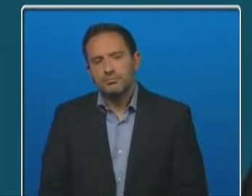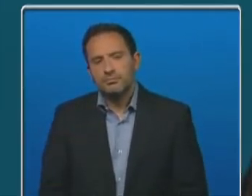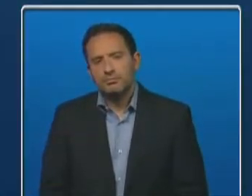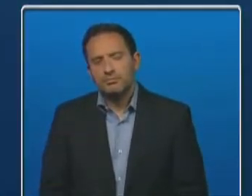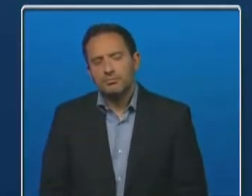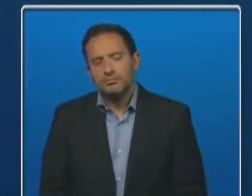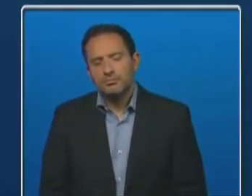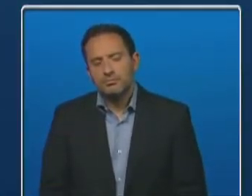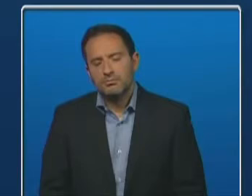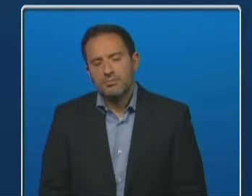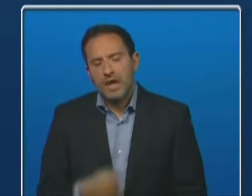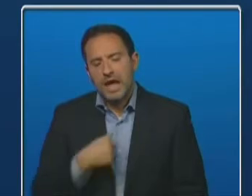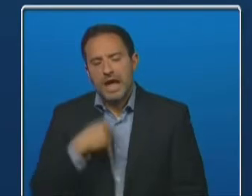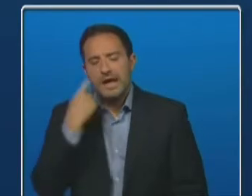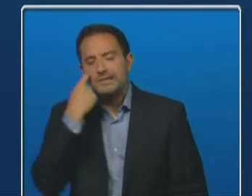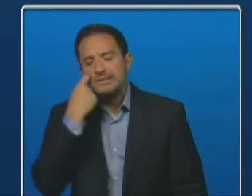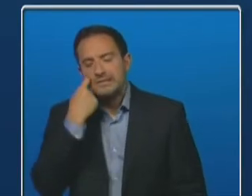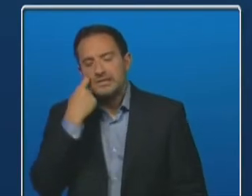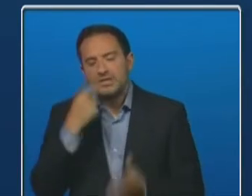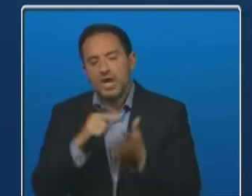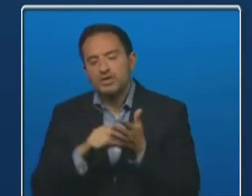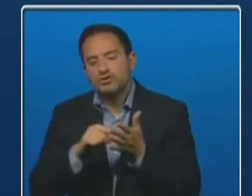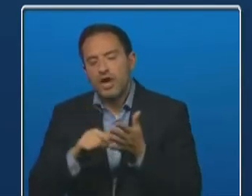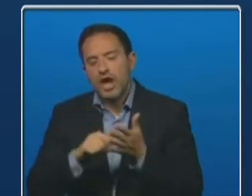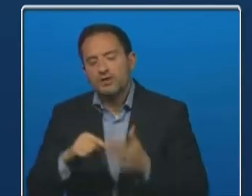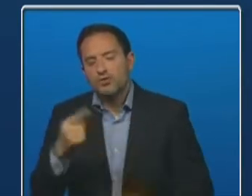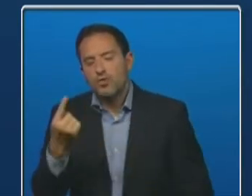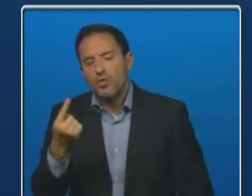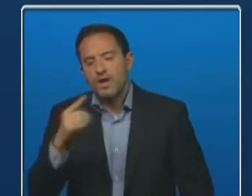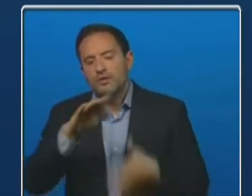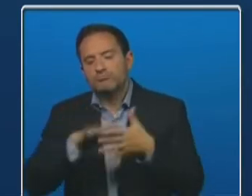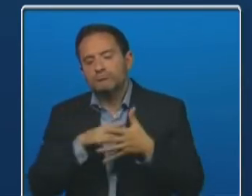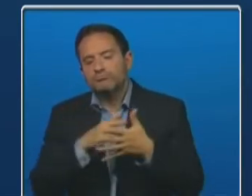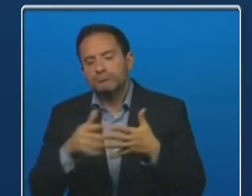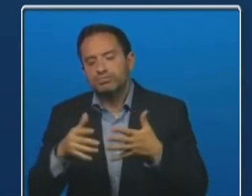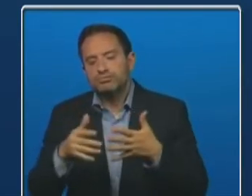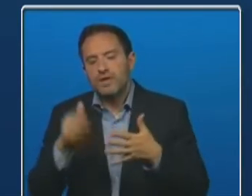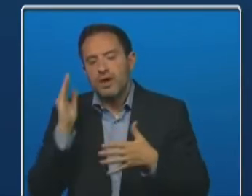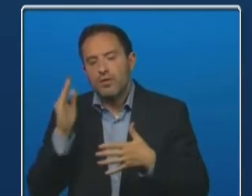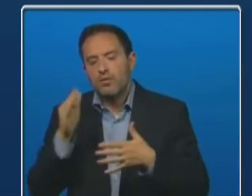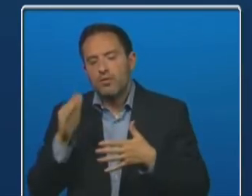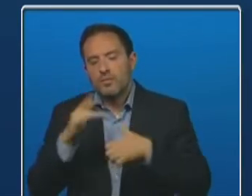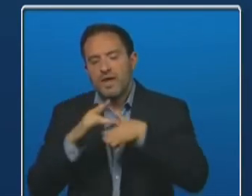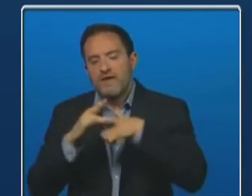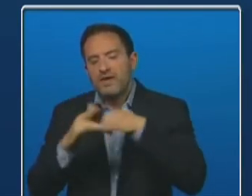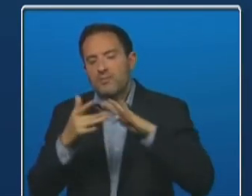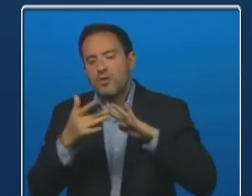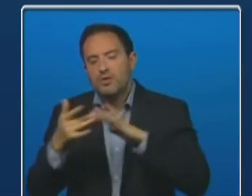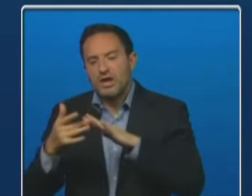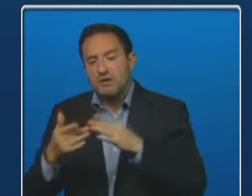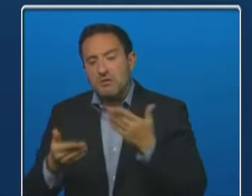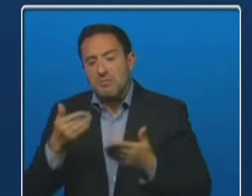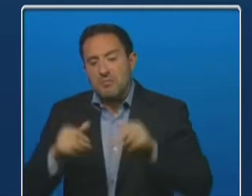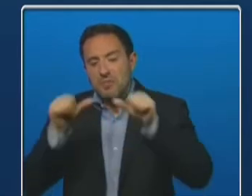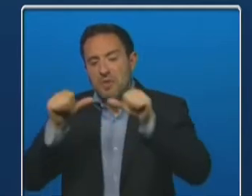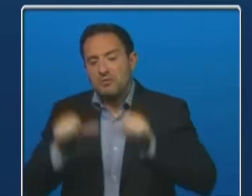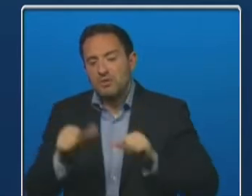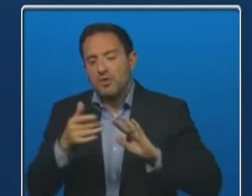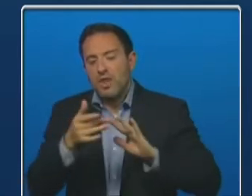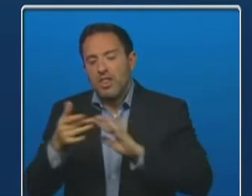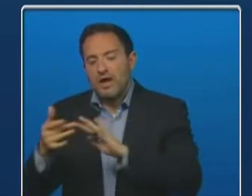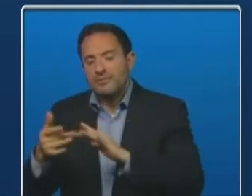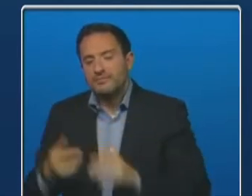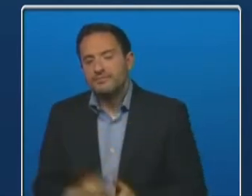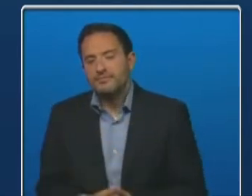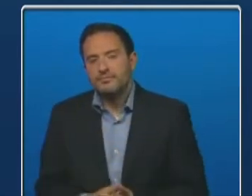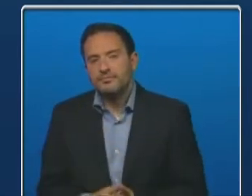Hi, I just checked one of the tables that will be posted online, or may have already been posted online, depending on how we're doing with our